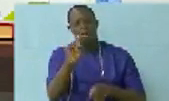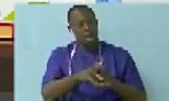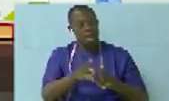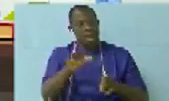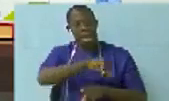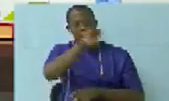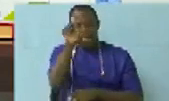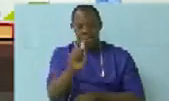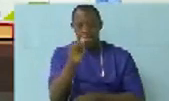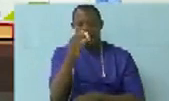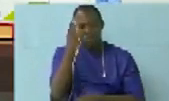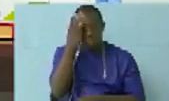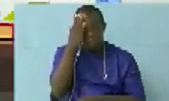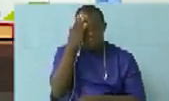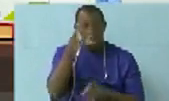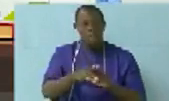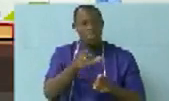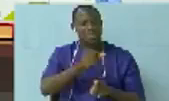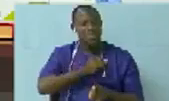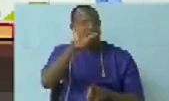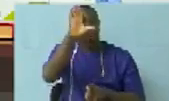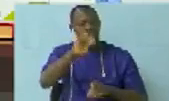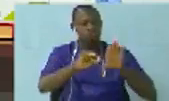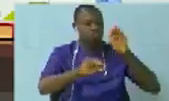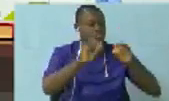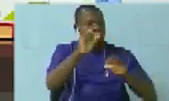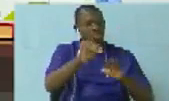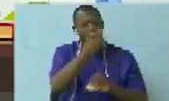and that he is doing everything possible